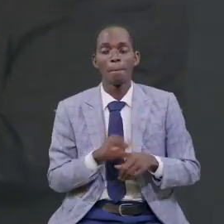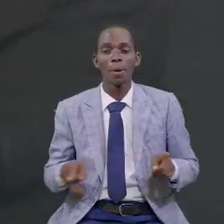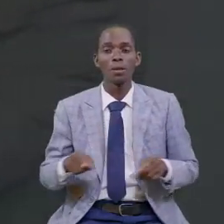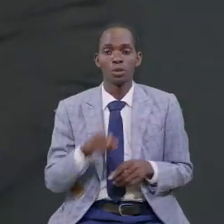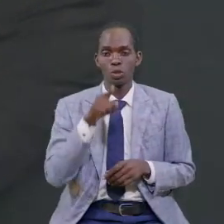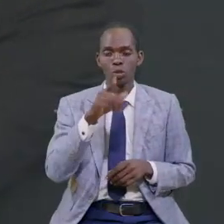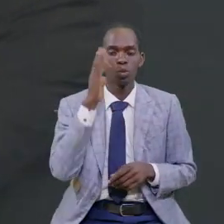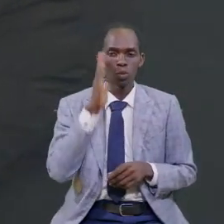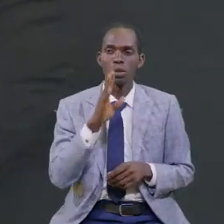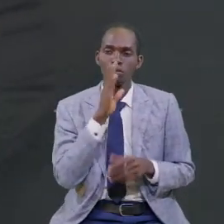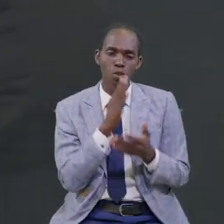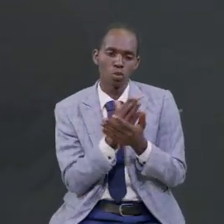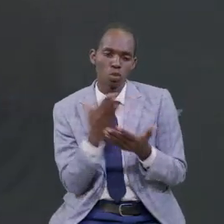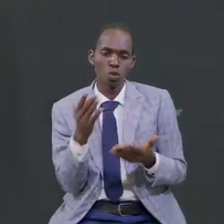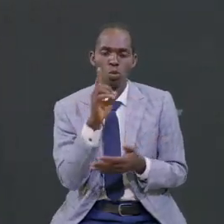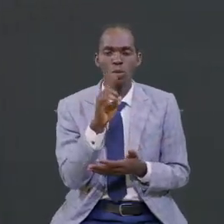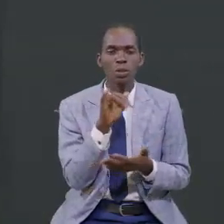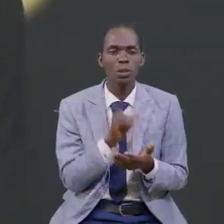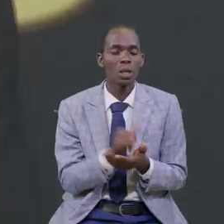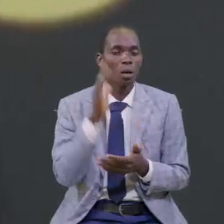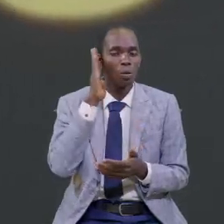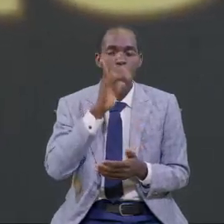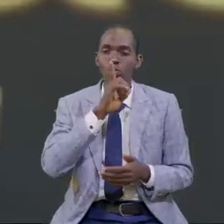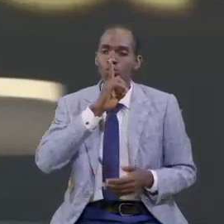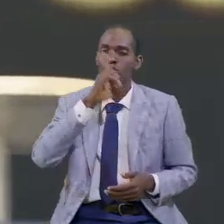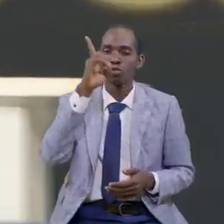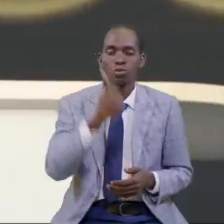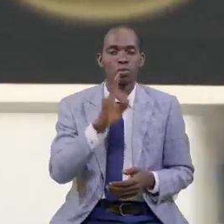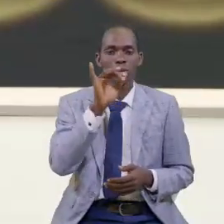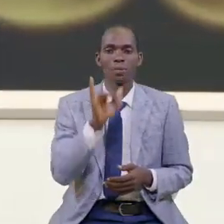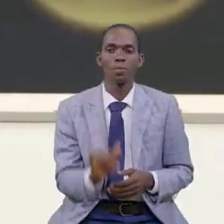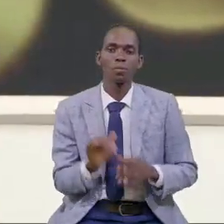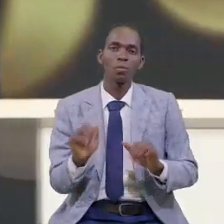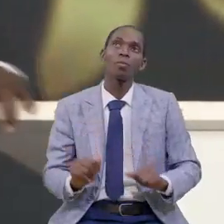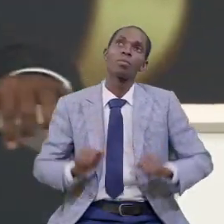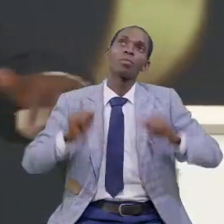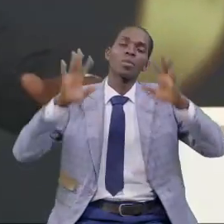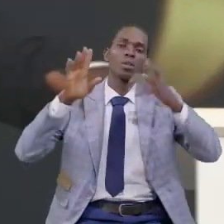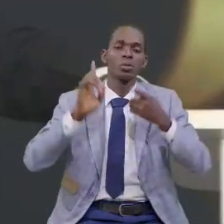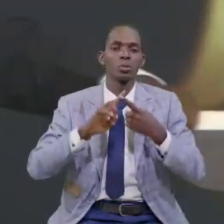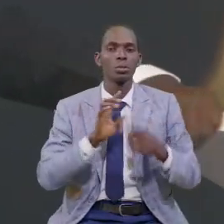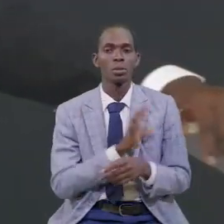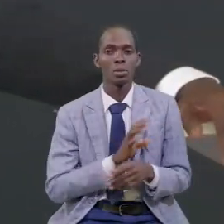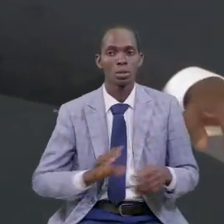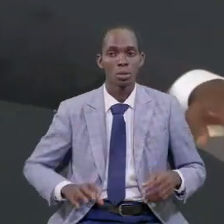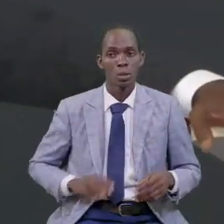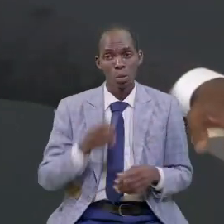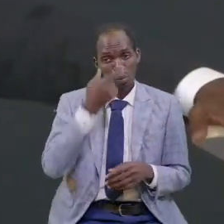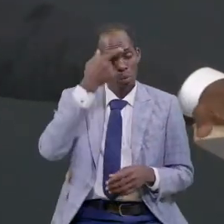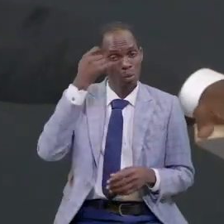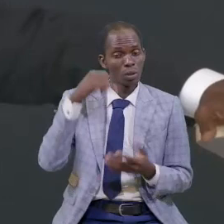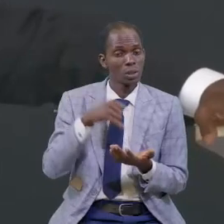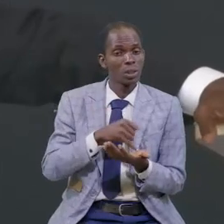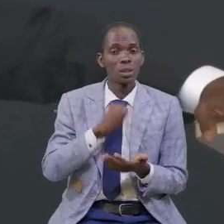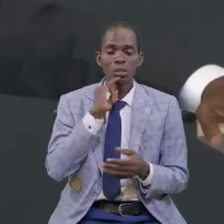is absolutely surrendered unto Christ, because it's in that surrender, it's in that